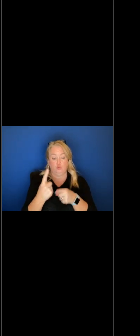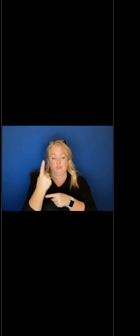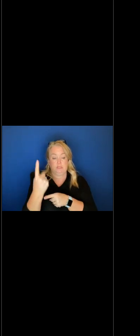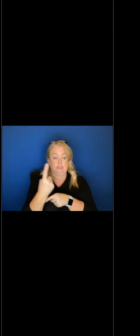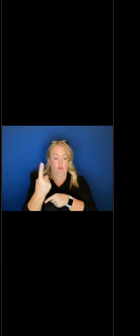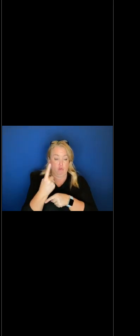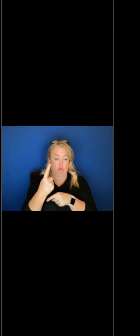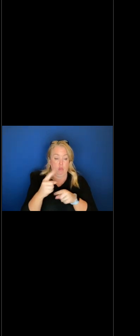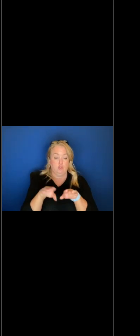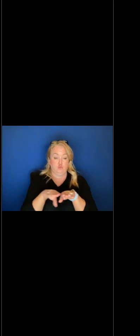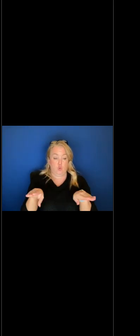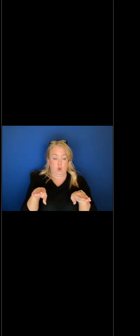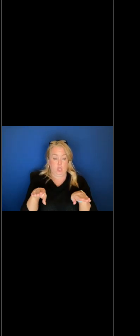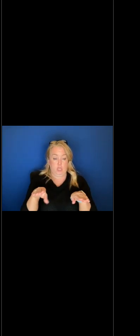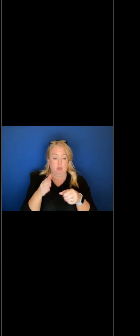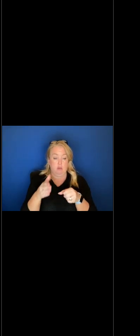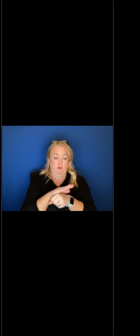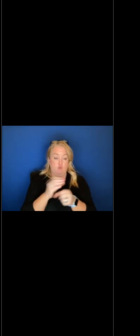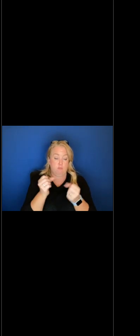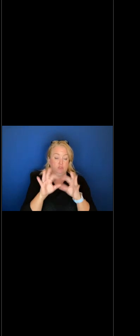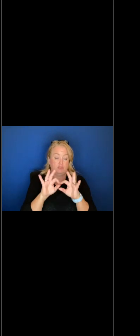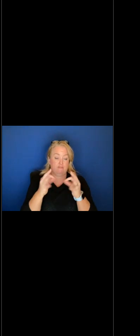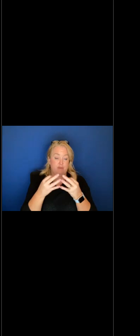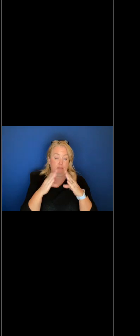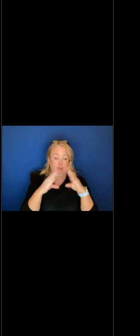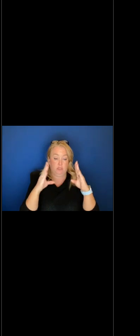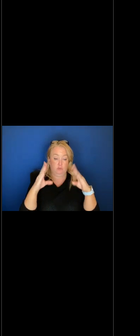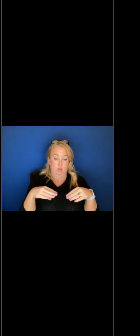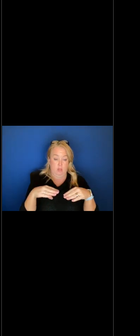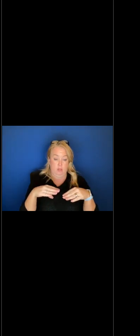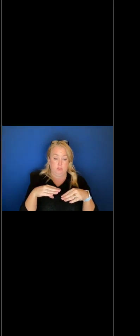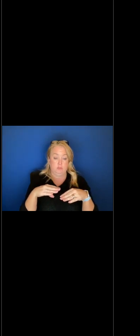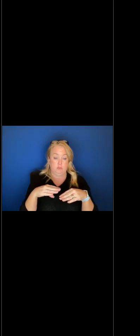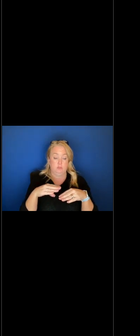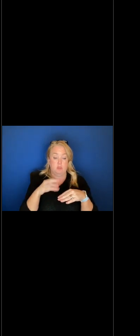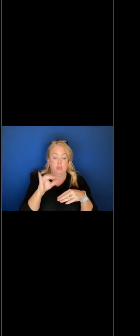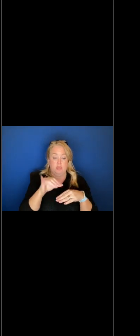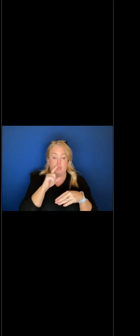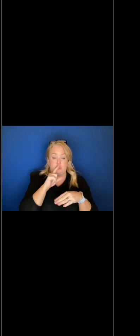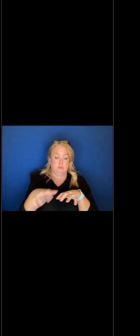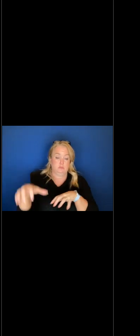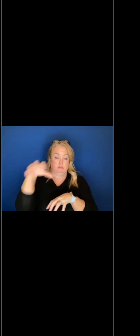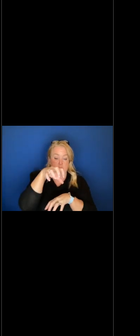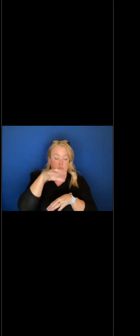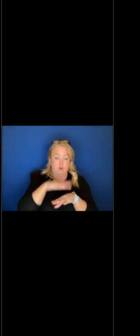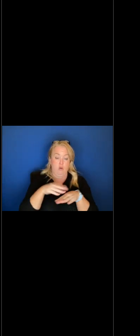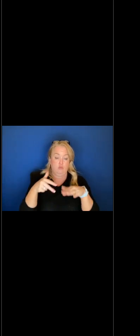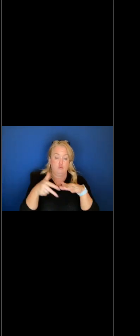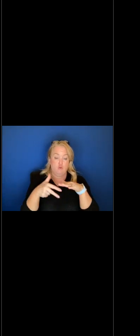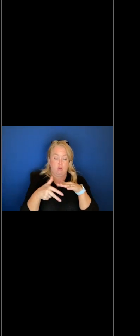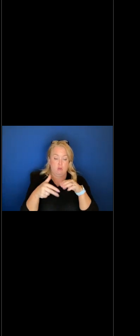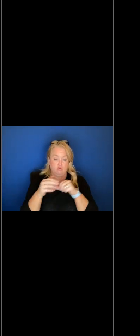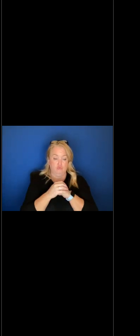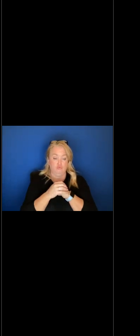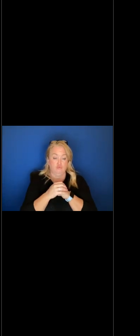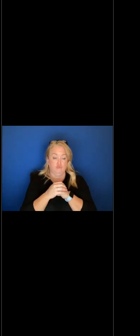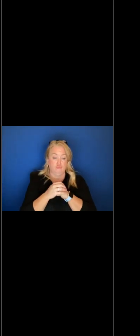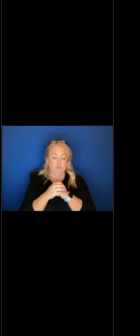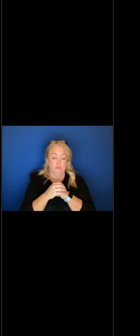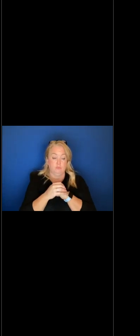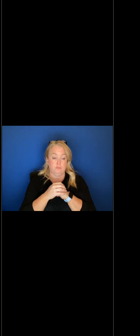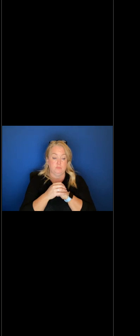a single-story covered multifamily dwelling or dwellings that are built on top of